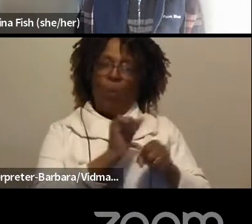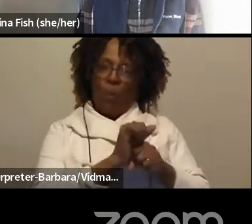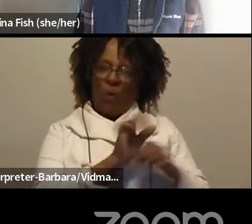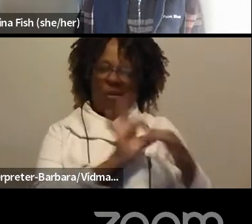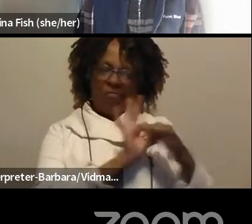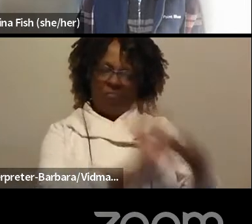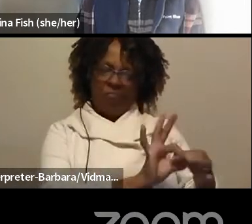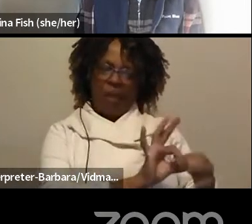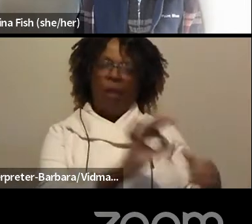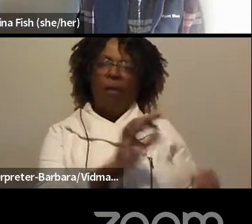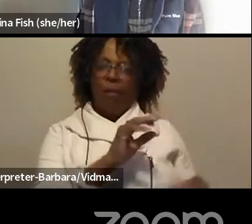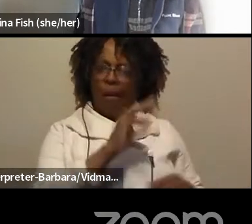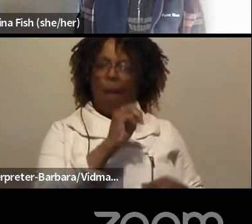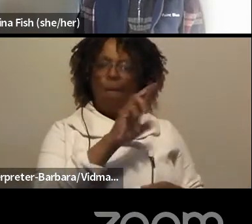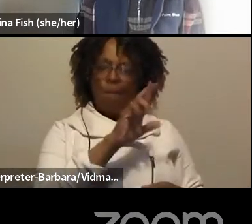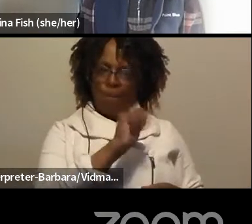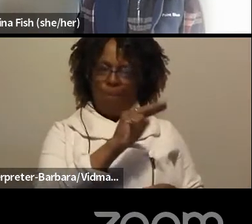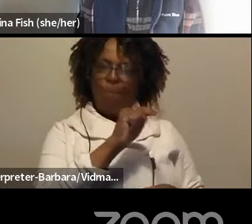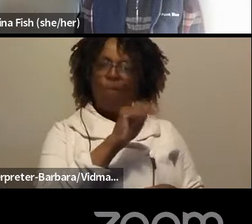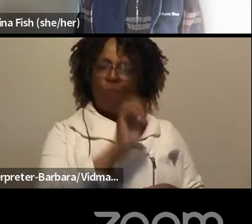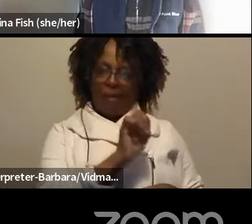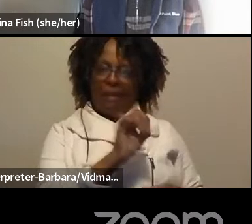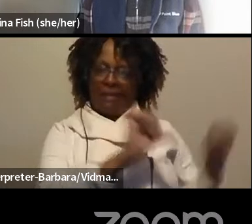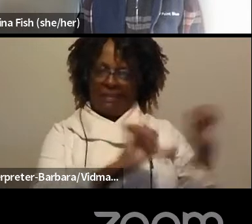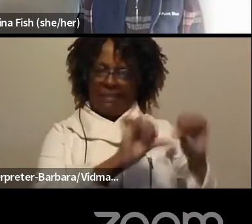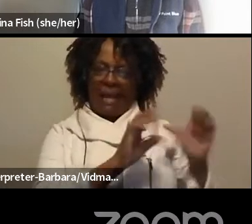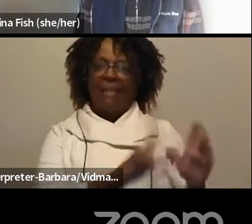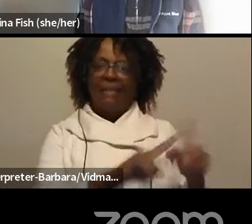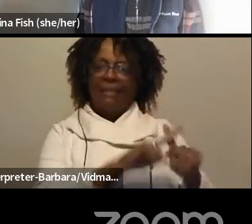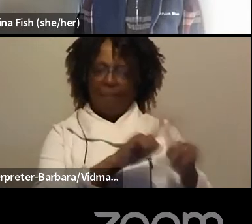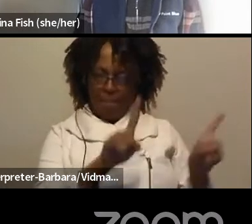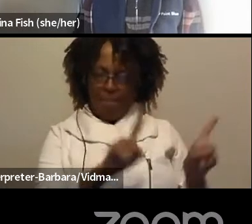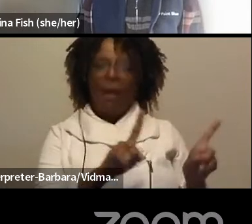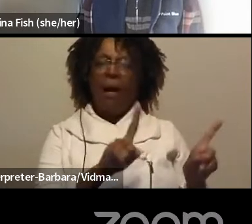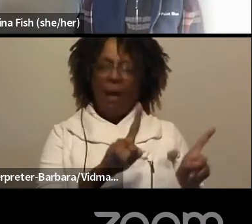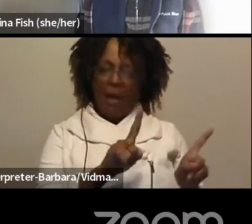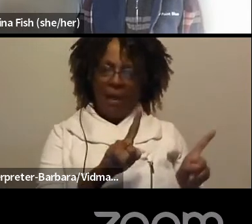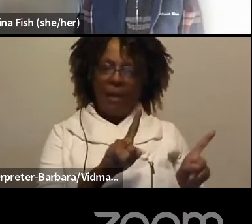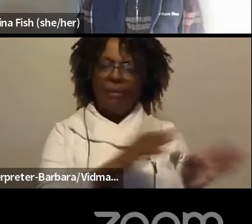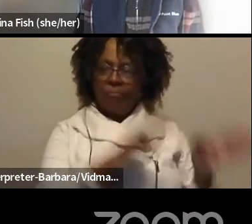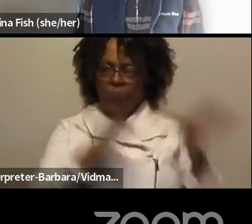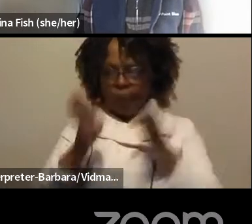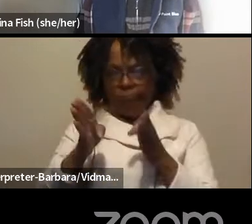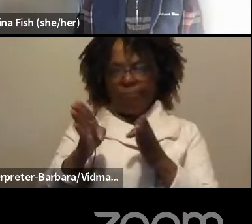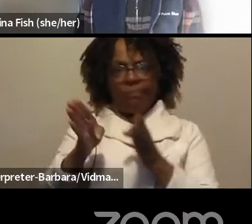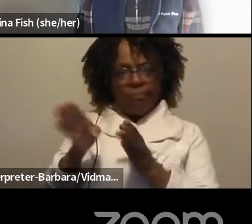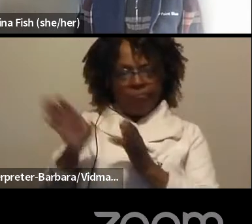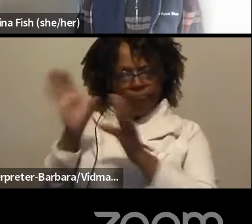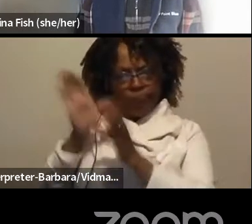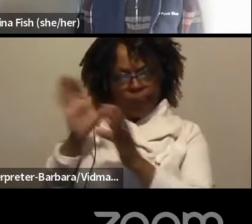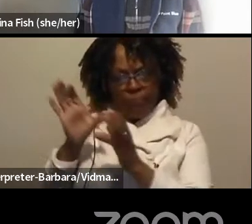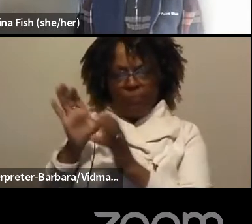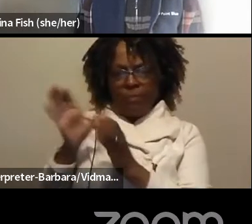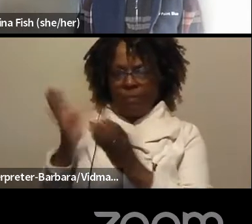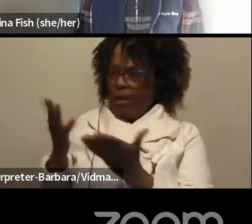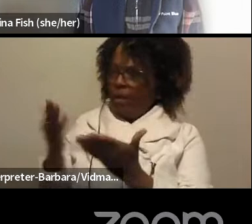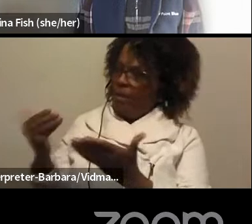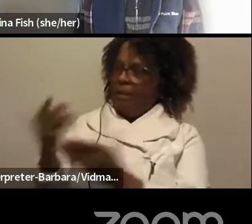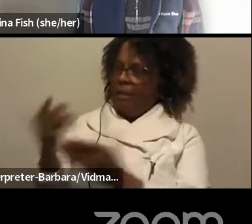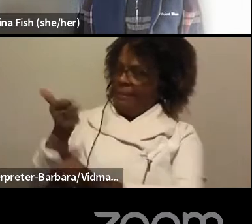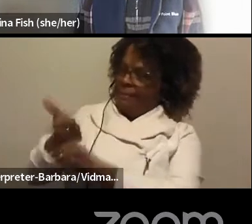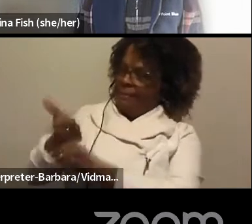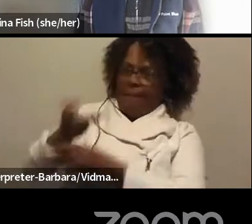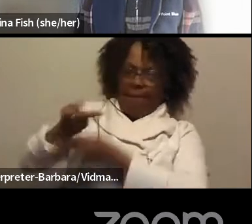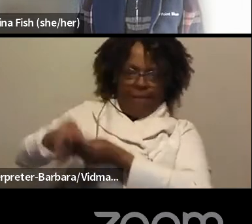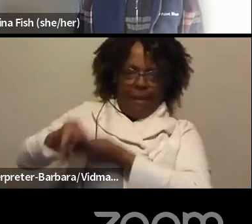in some way, shape, or form. So finding like a new self-care practice is really difficult. But I decided to